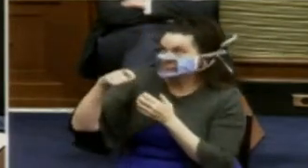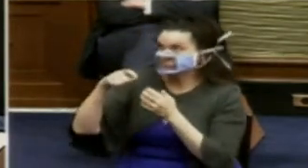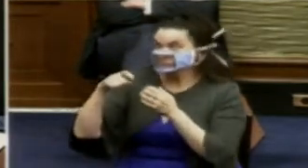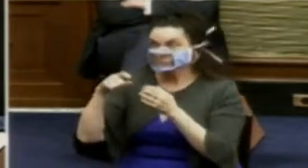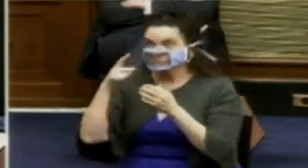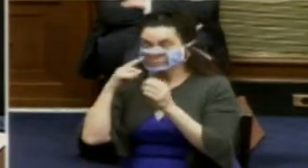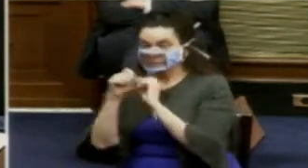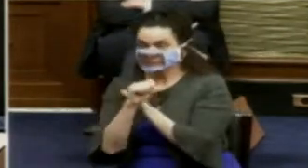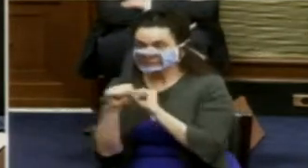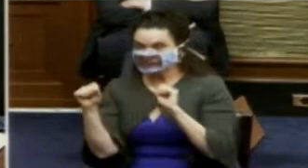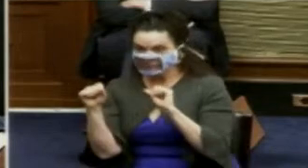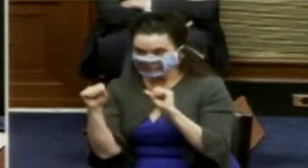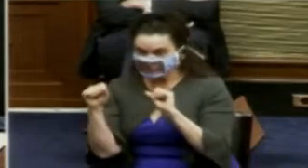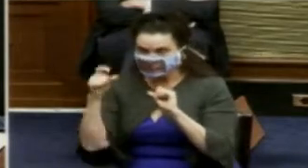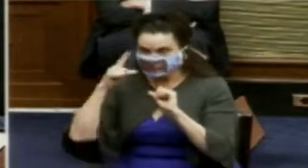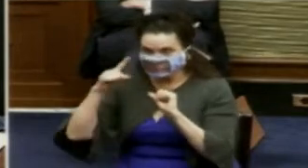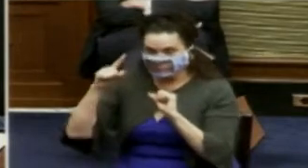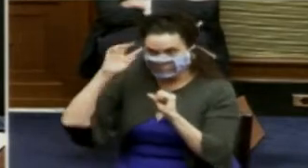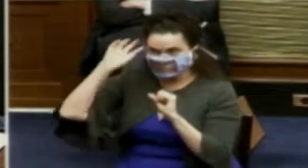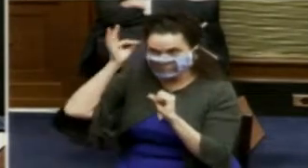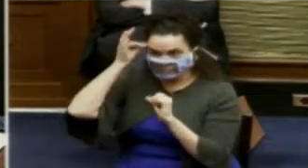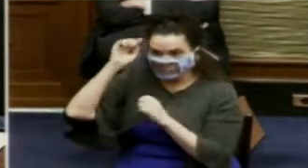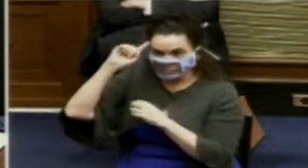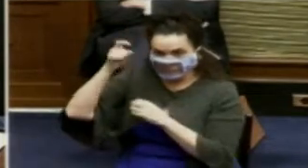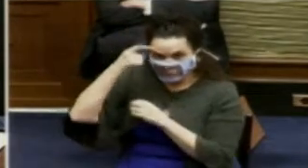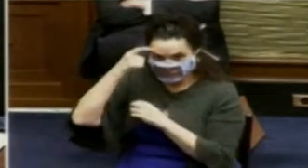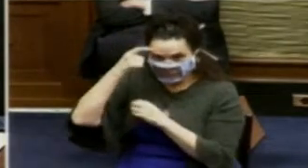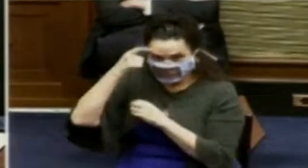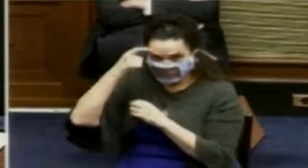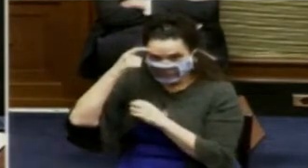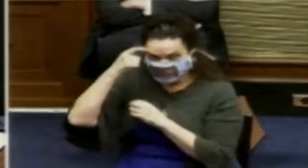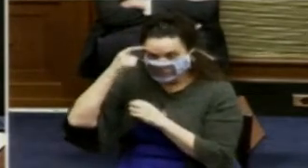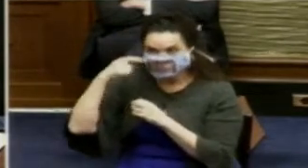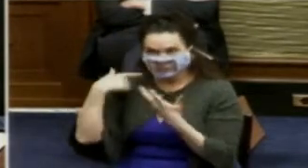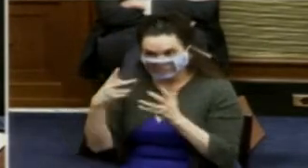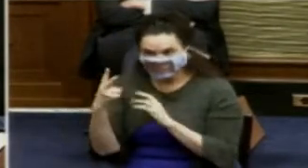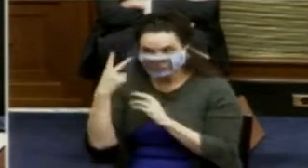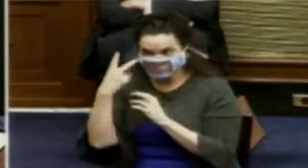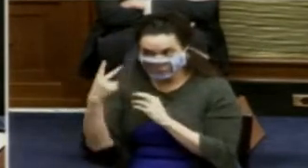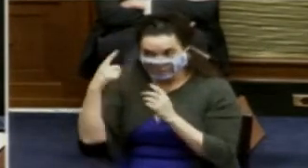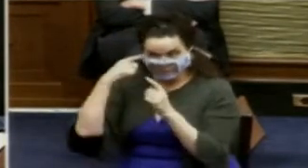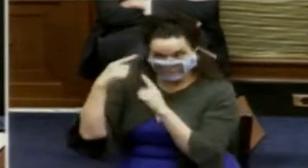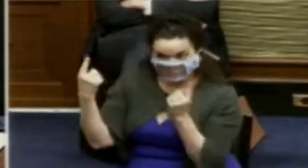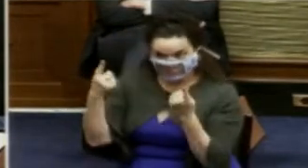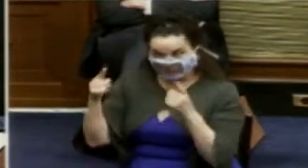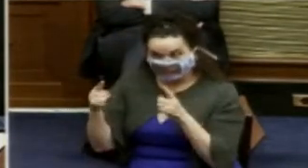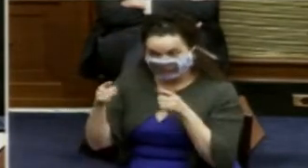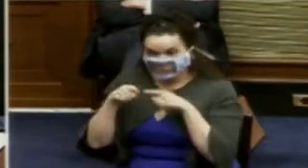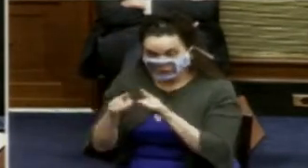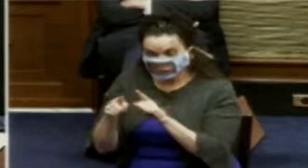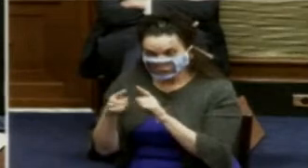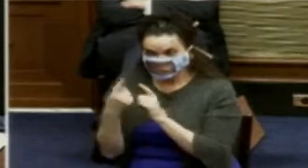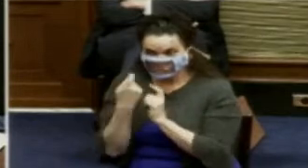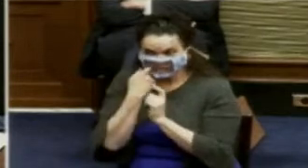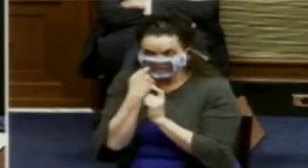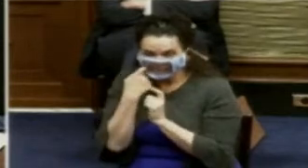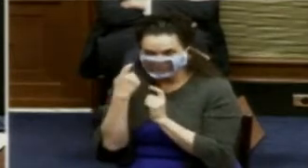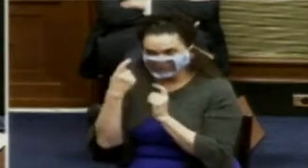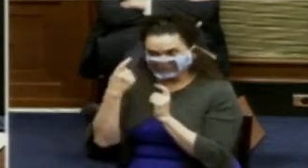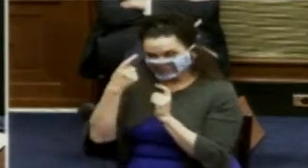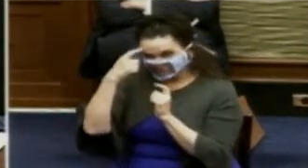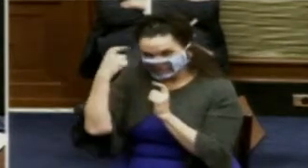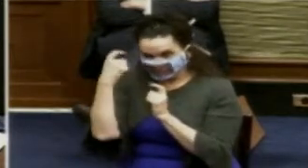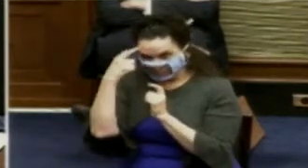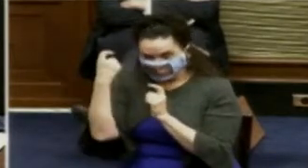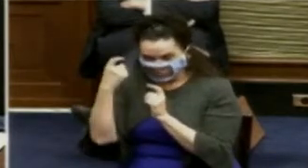government would need to take. And again, I think we certainly saw some of that disagreement last summer outside of the White House. And we